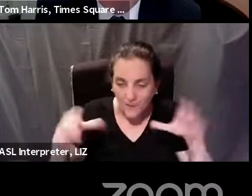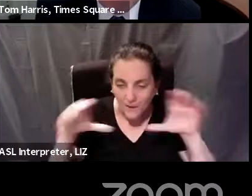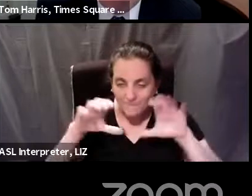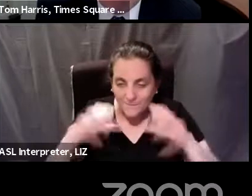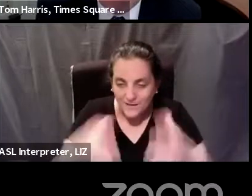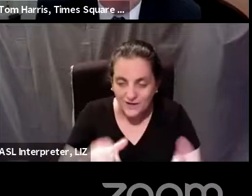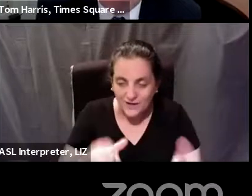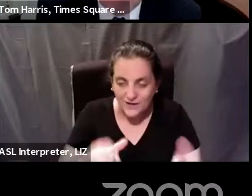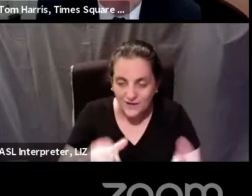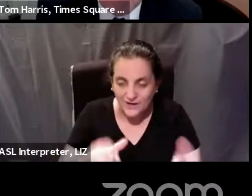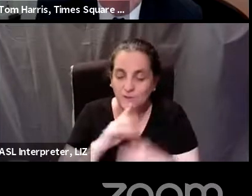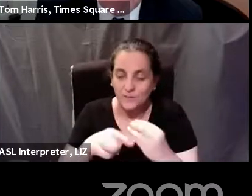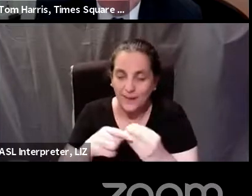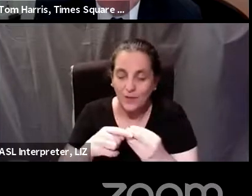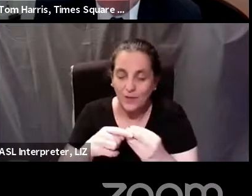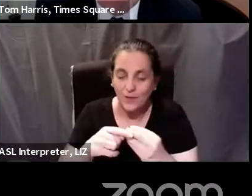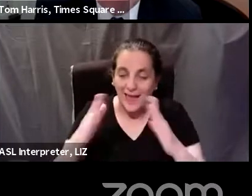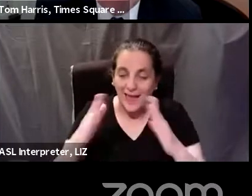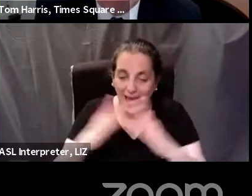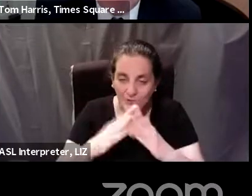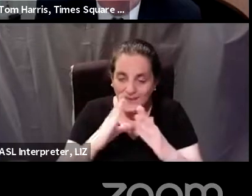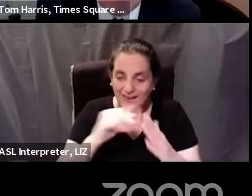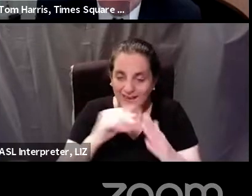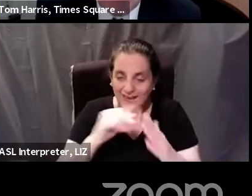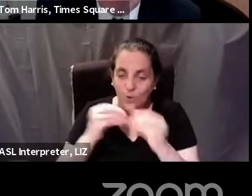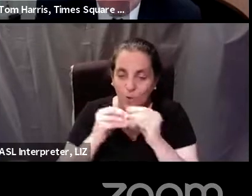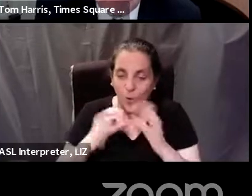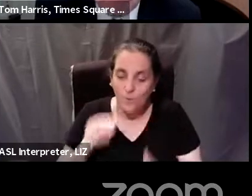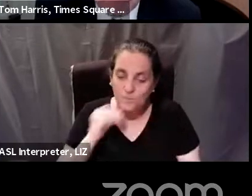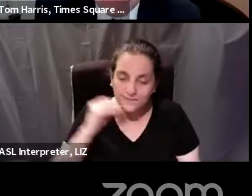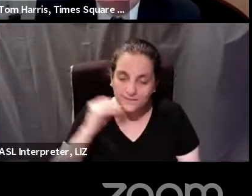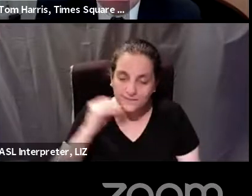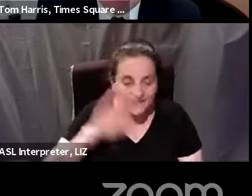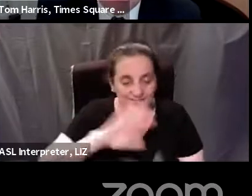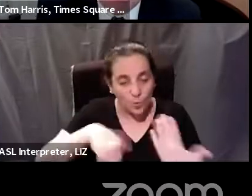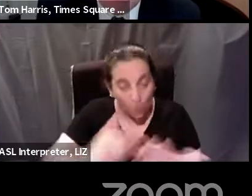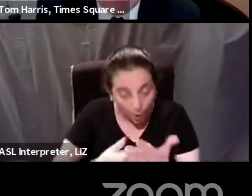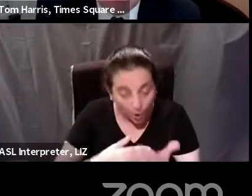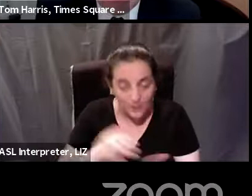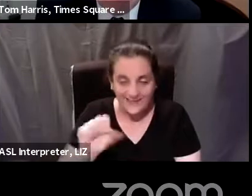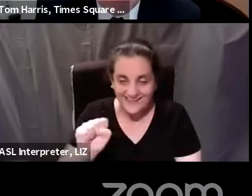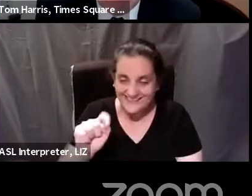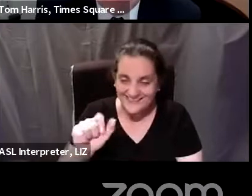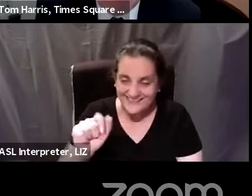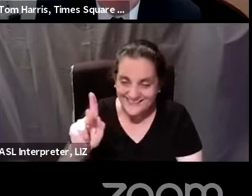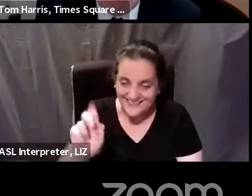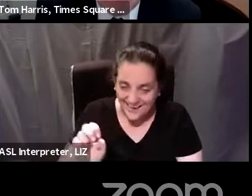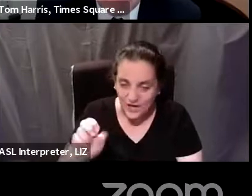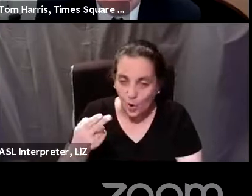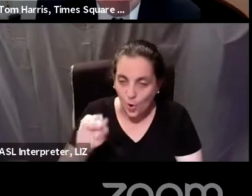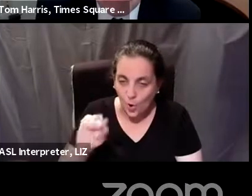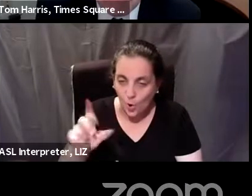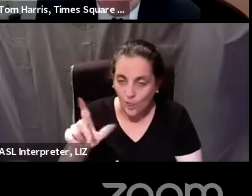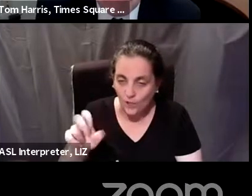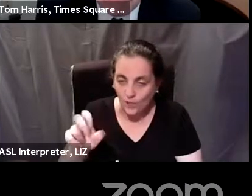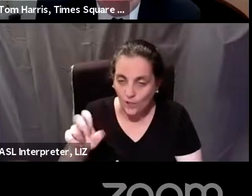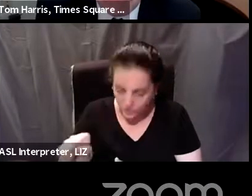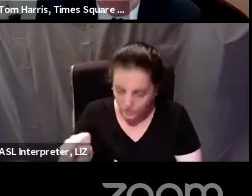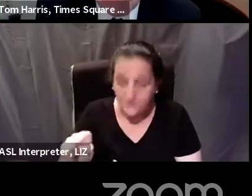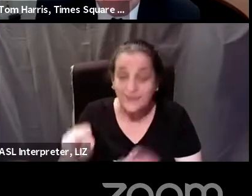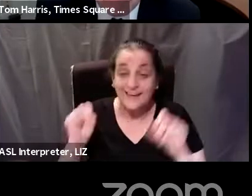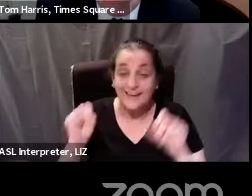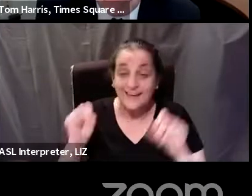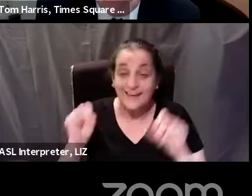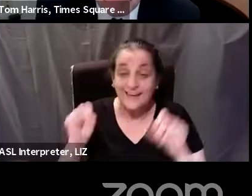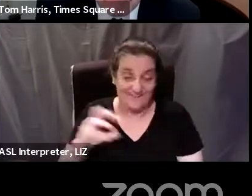be comprised of all stakeholders. I think all stakeholders need, including and especially directly impacted people like